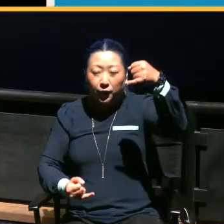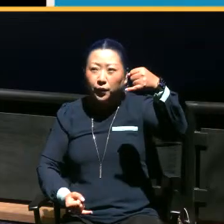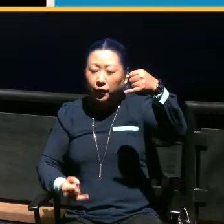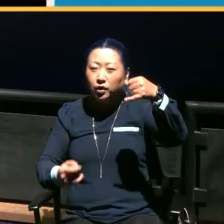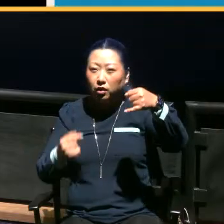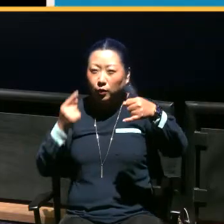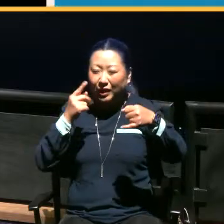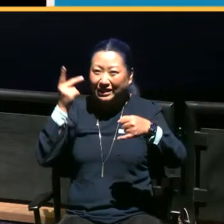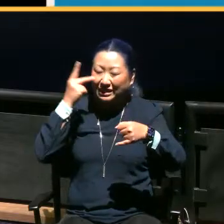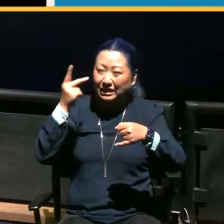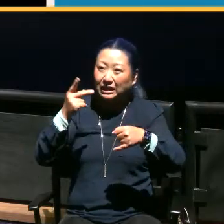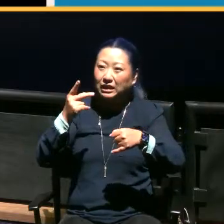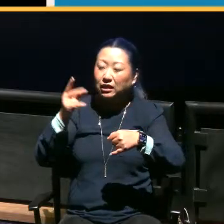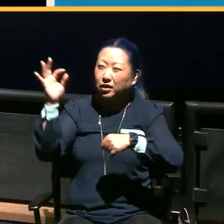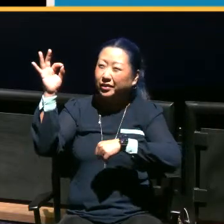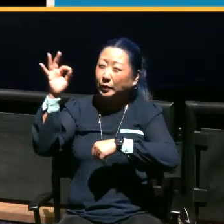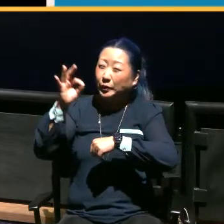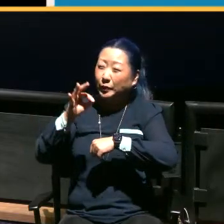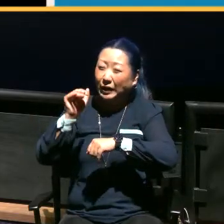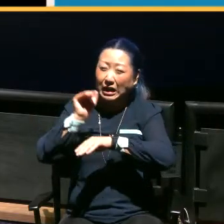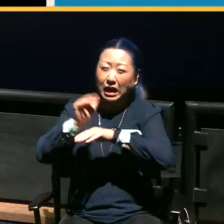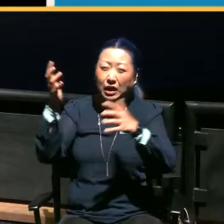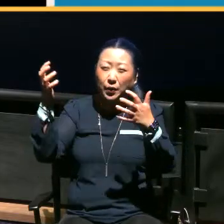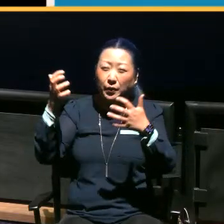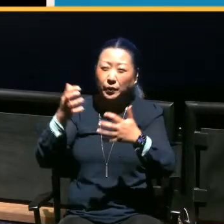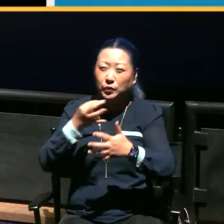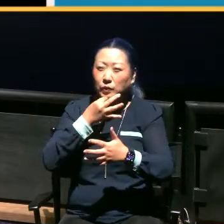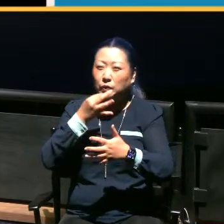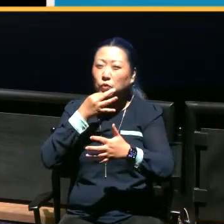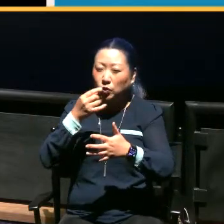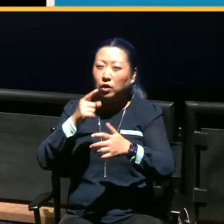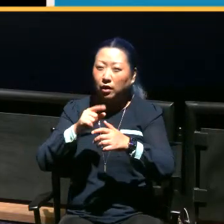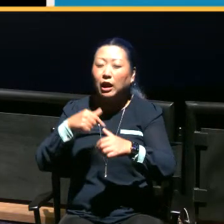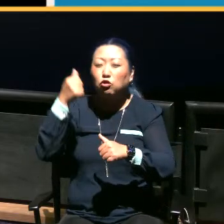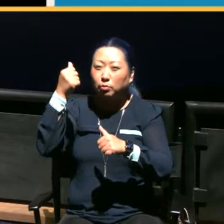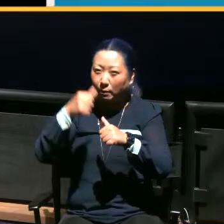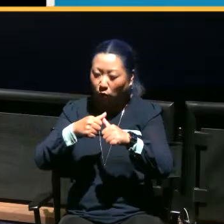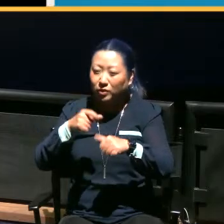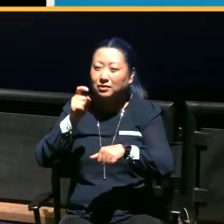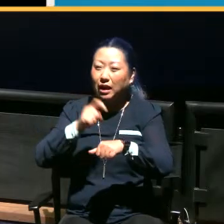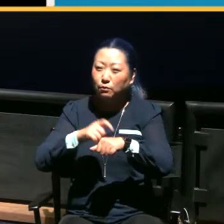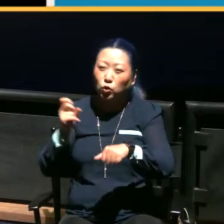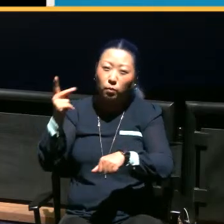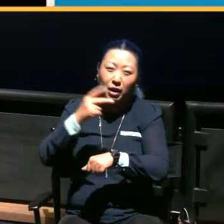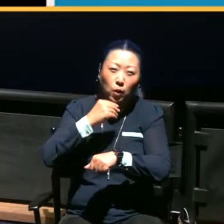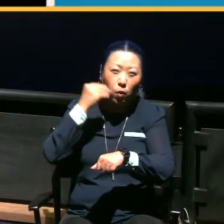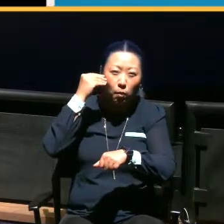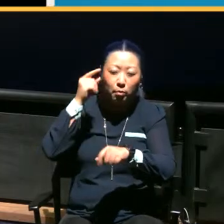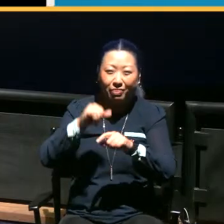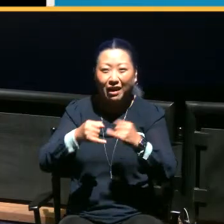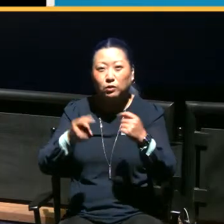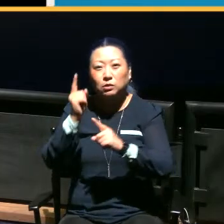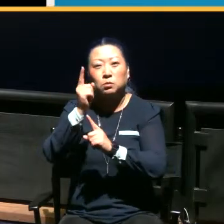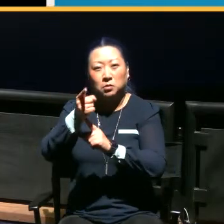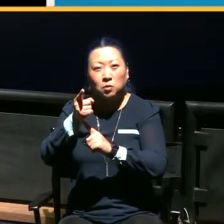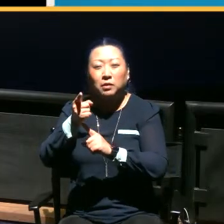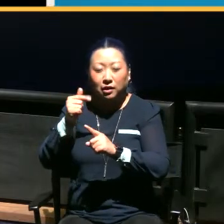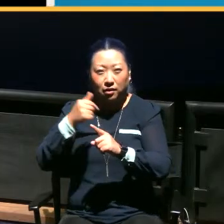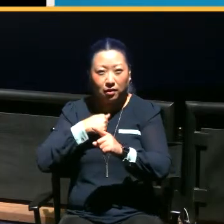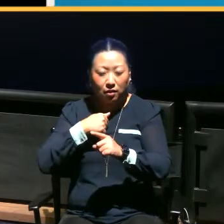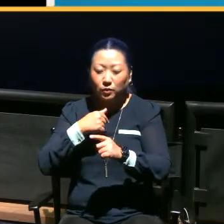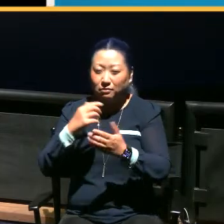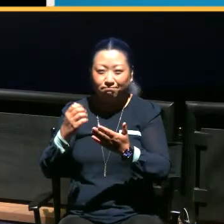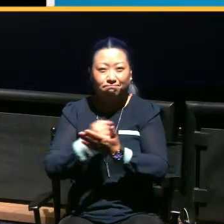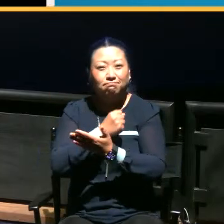inside. I was like, yep, time to come home. But that was the last moments I had out spacewalking for. So thanks, Scooter. I don't know if I've ever thanked you for that,